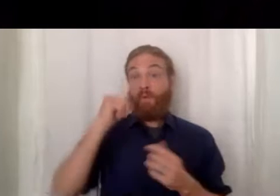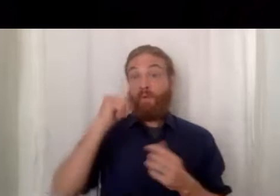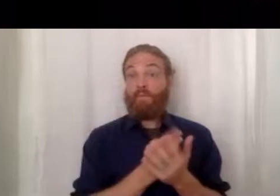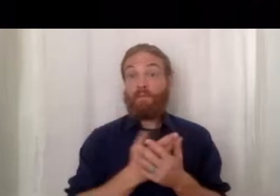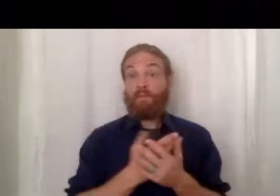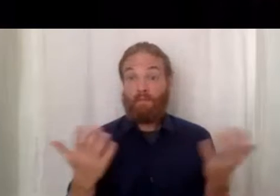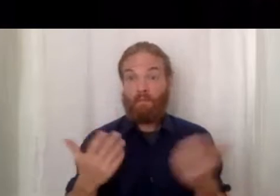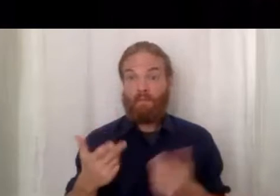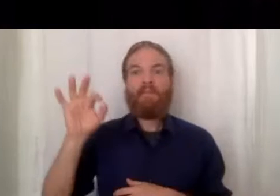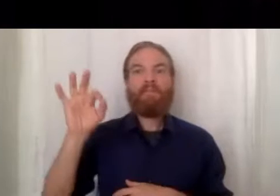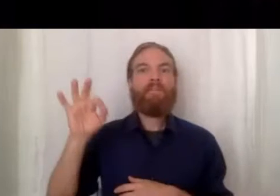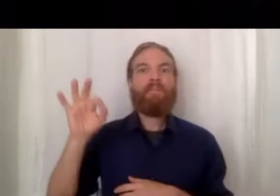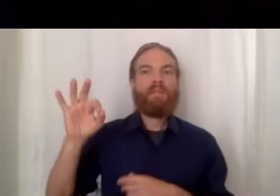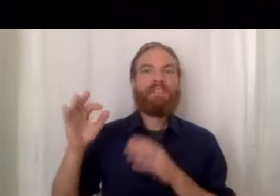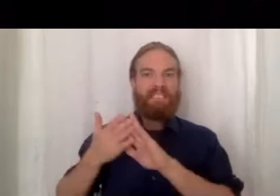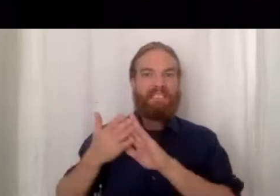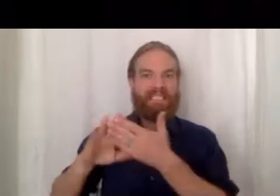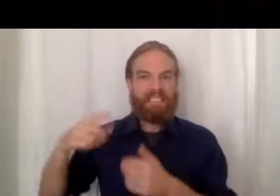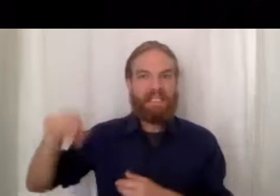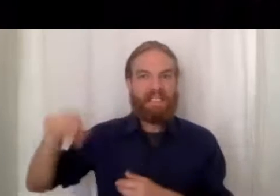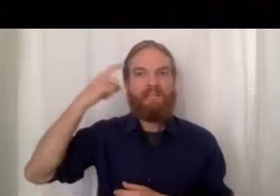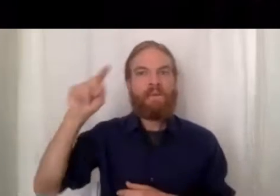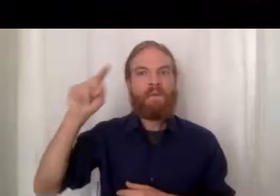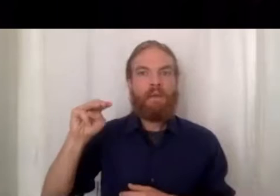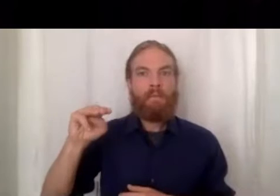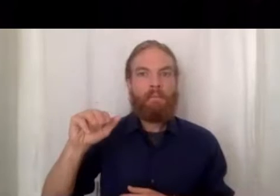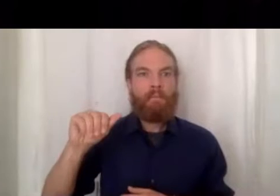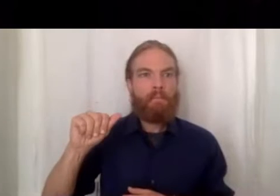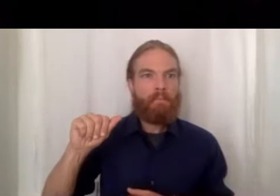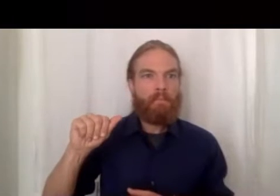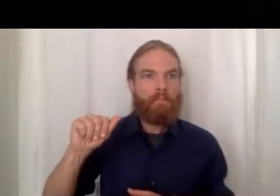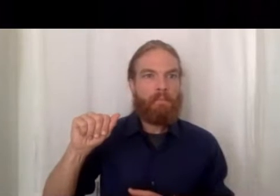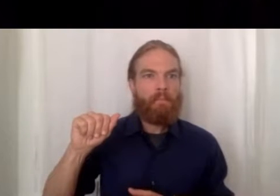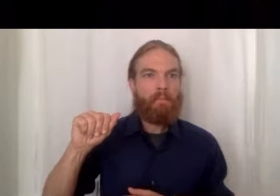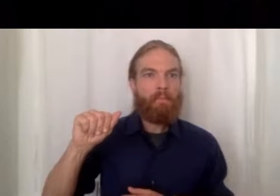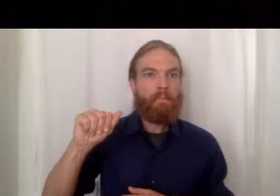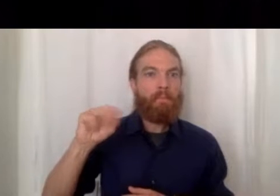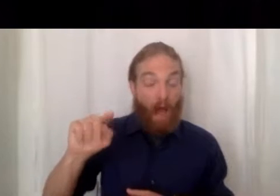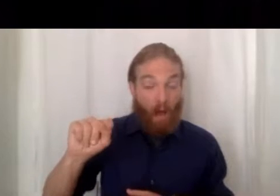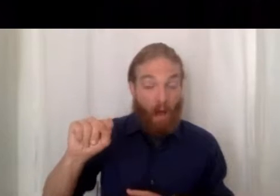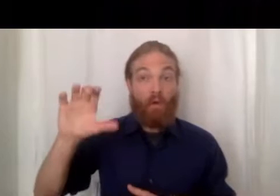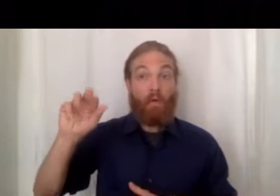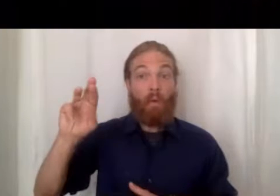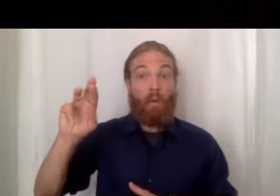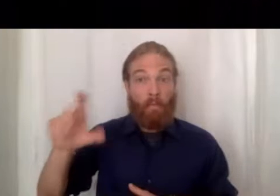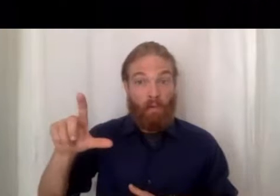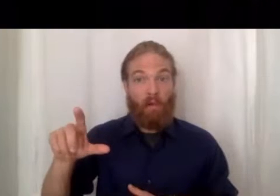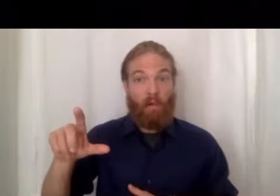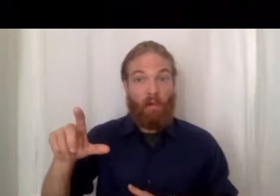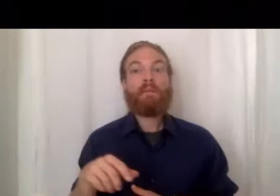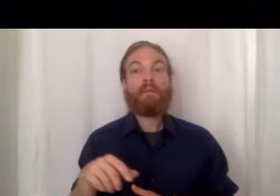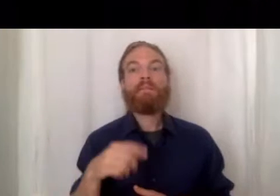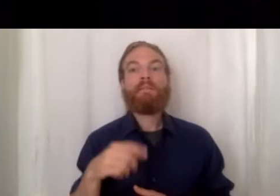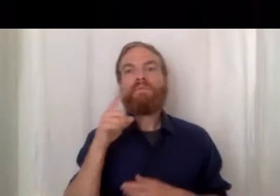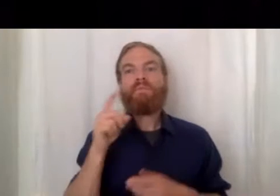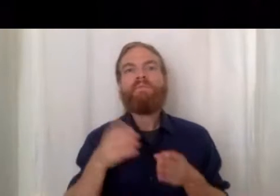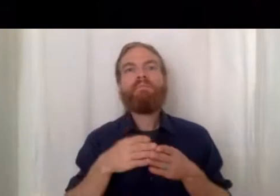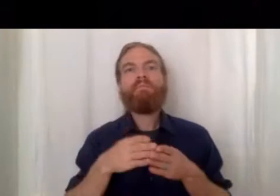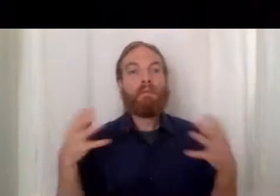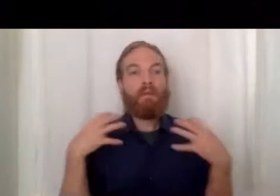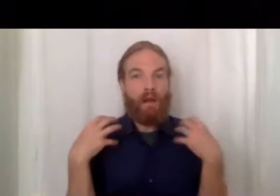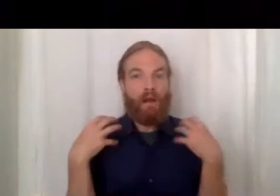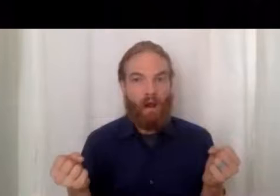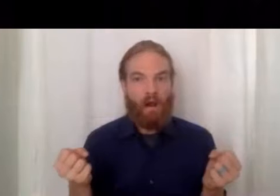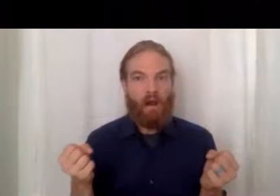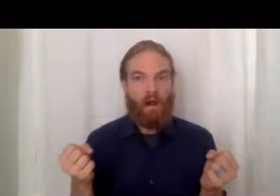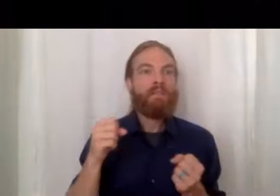South. So, Susan, do you want me to take these bullet points, or we have a subject